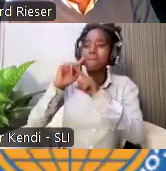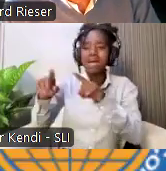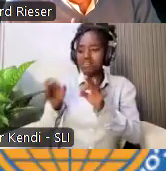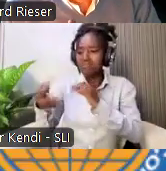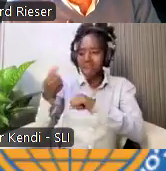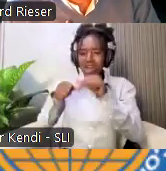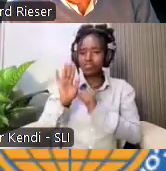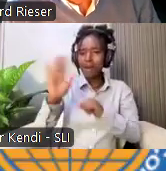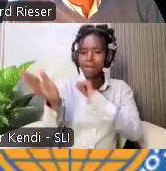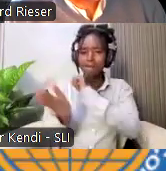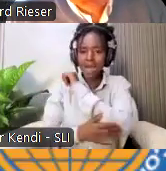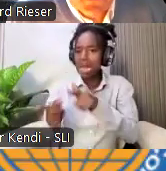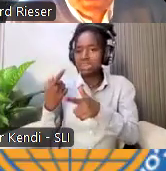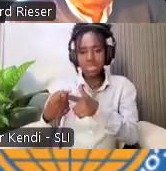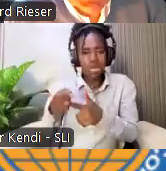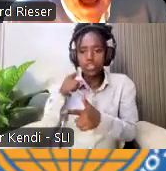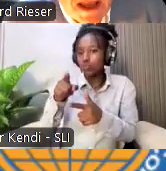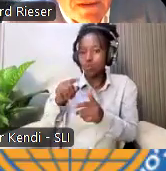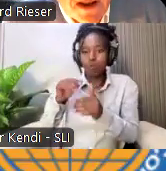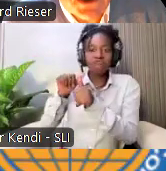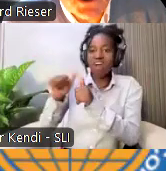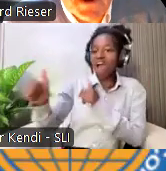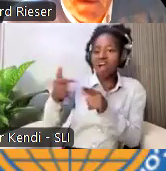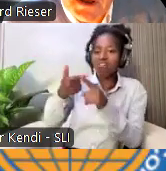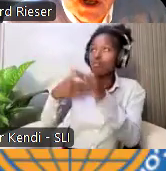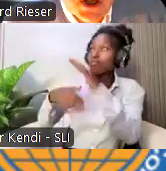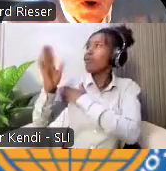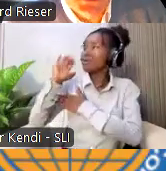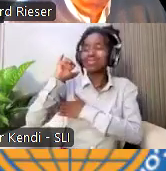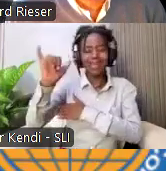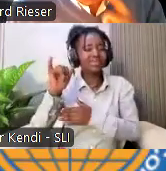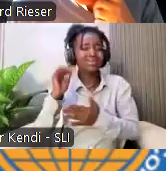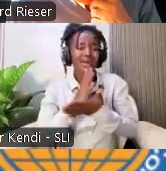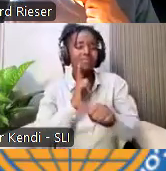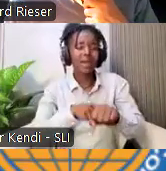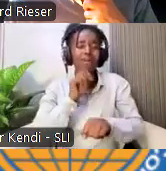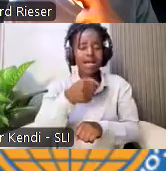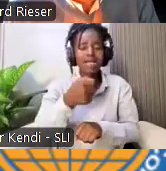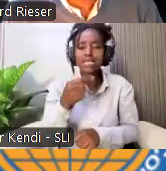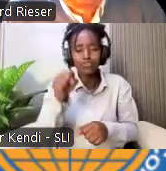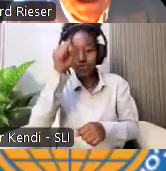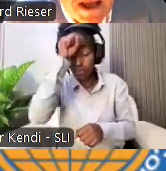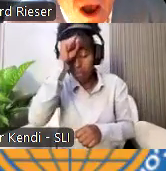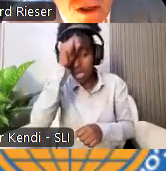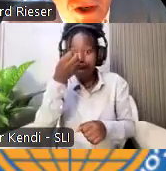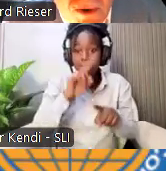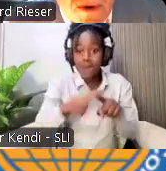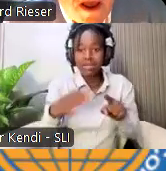evil you are likely to be. Of course, this is naive and stupid, but just look at any Batman film or